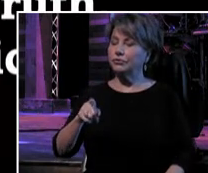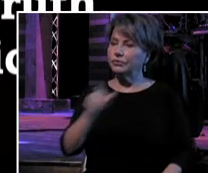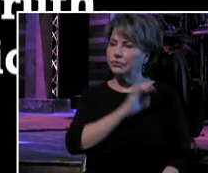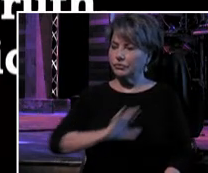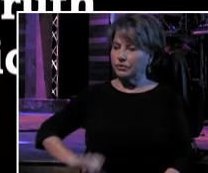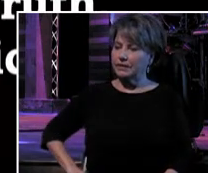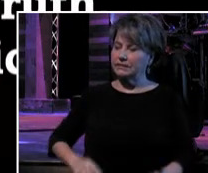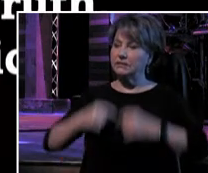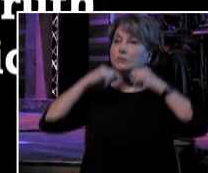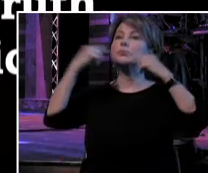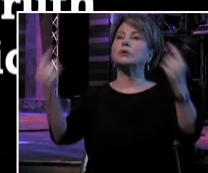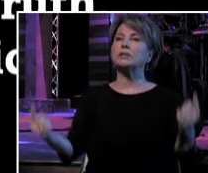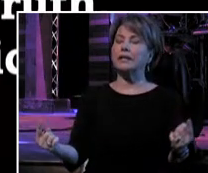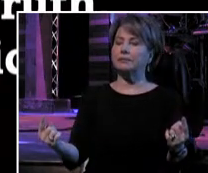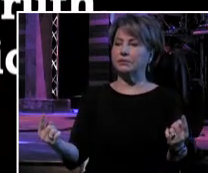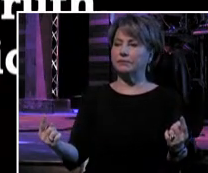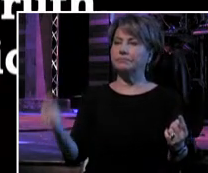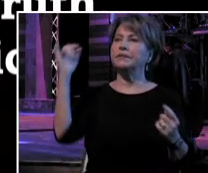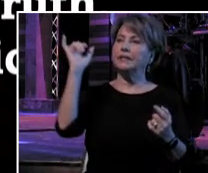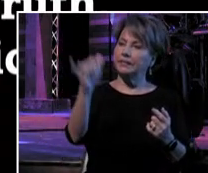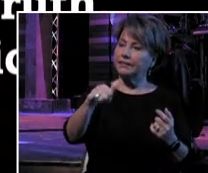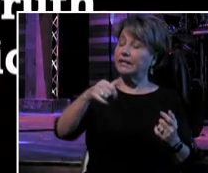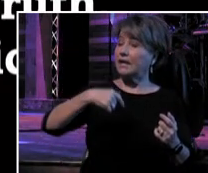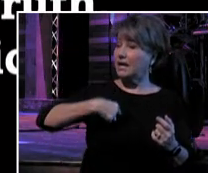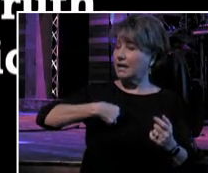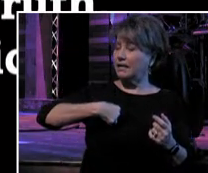is proclaimed. And